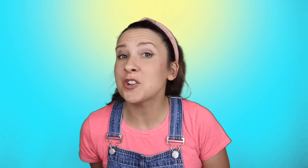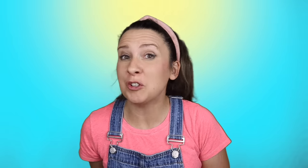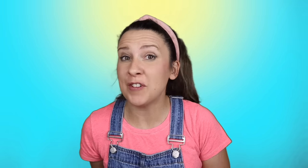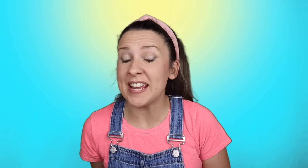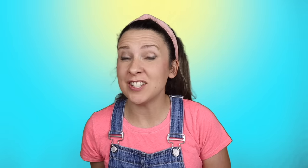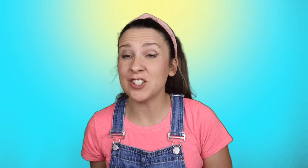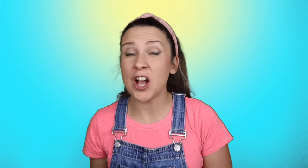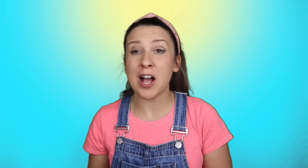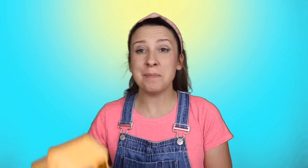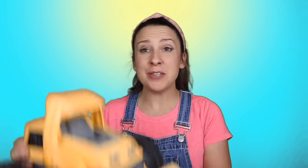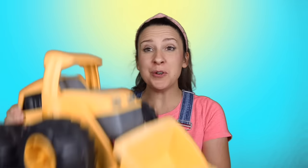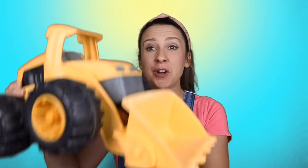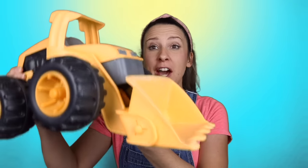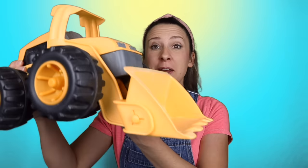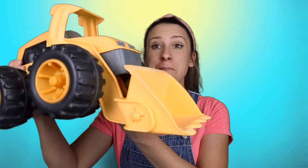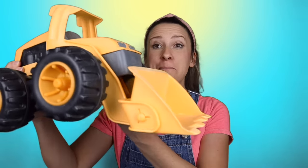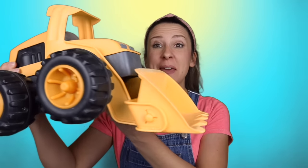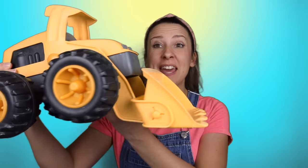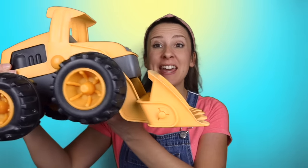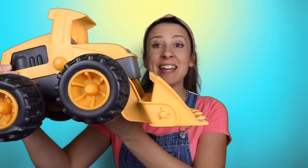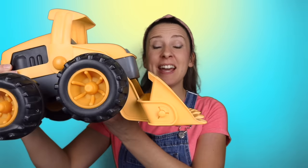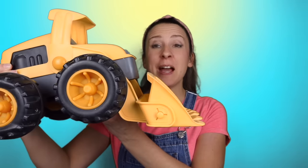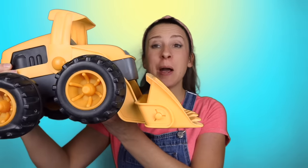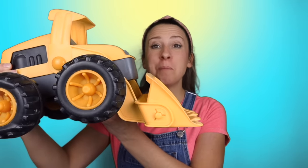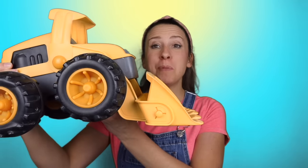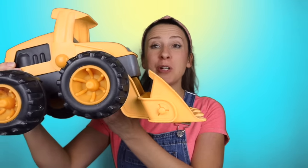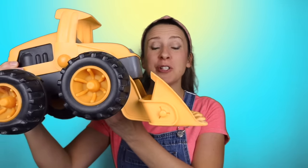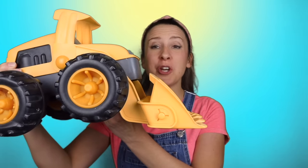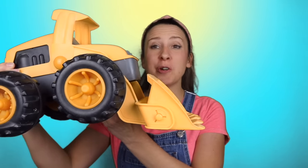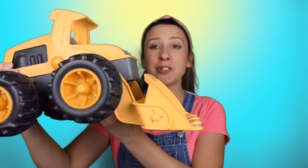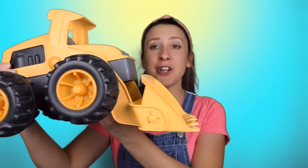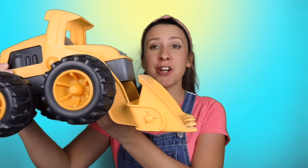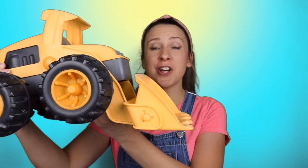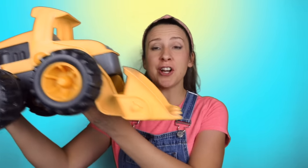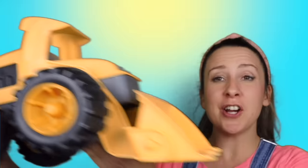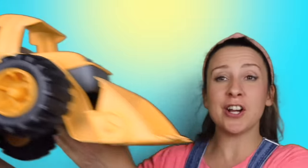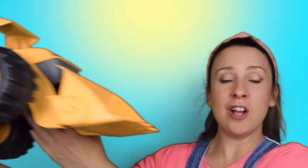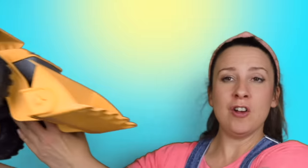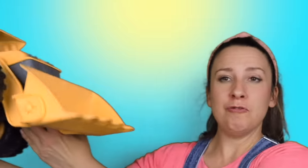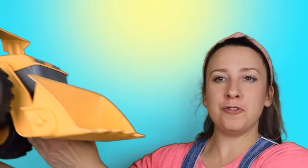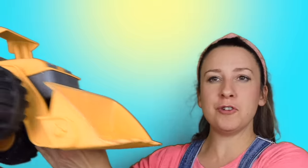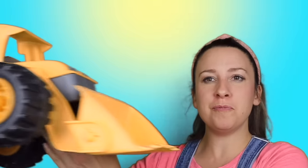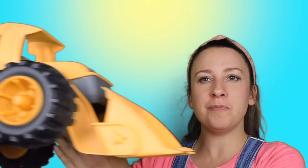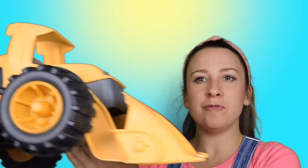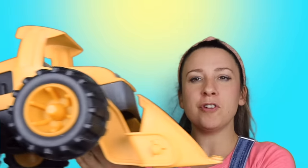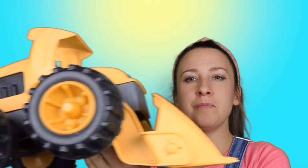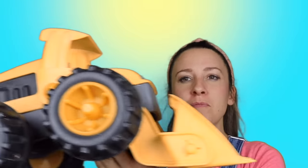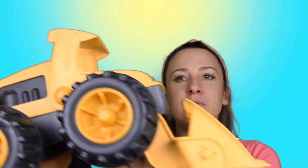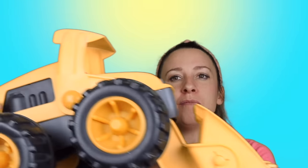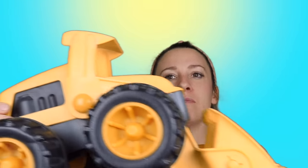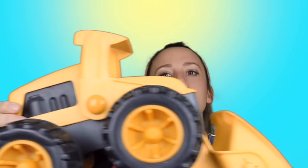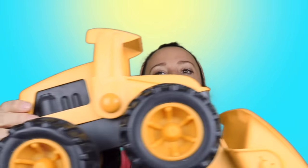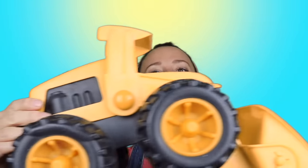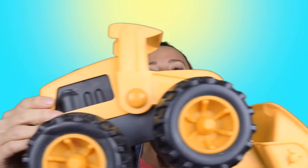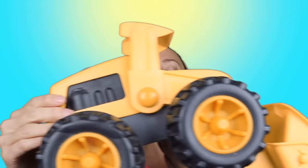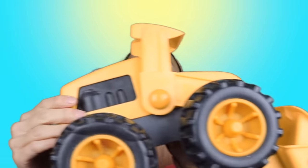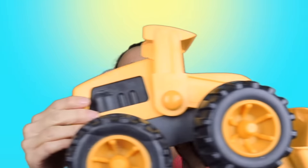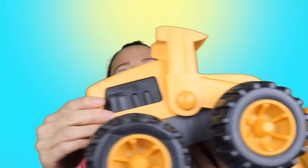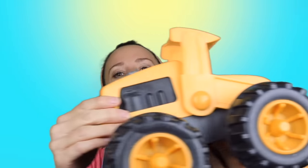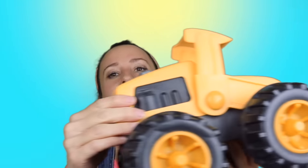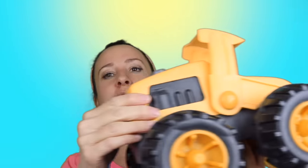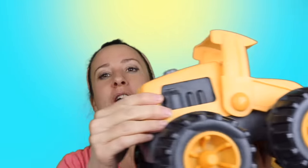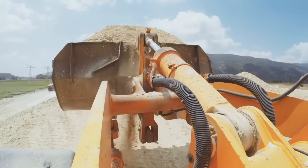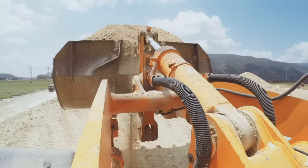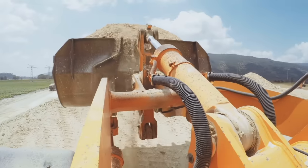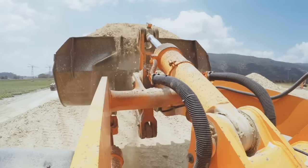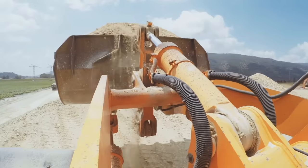Wow. Great job. You got a big bulldozer. Vroom, vroom.